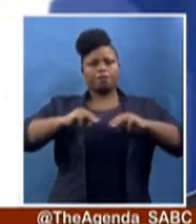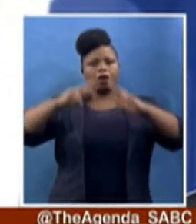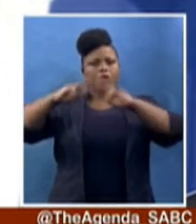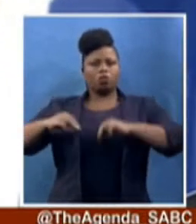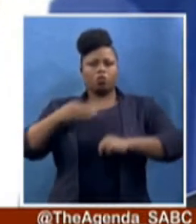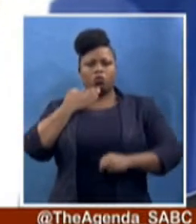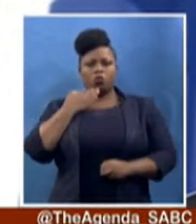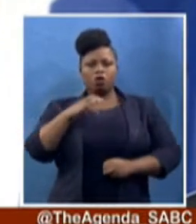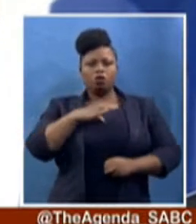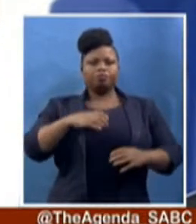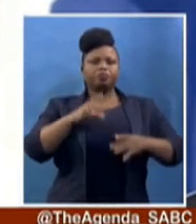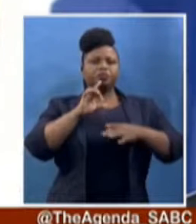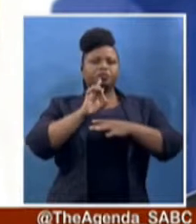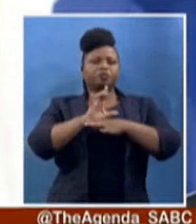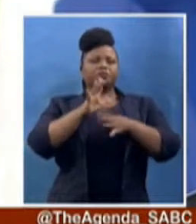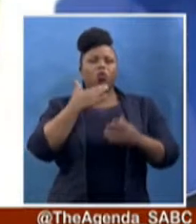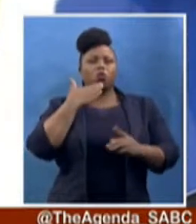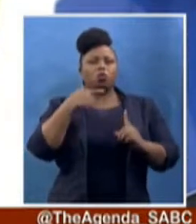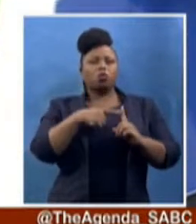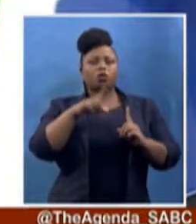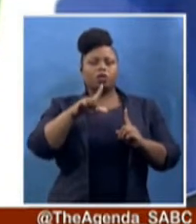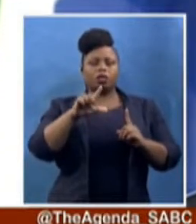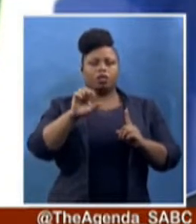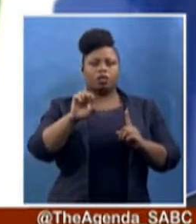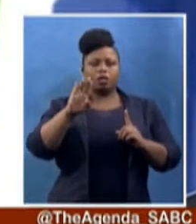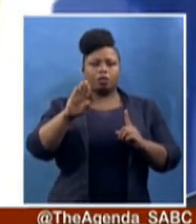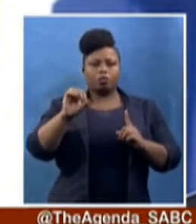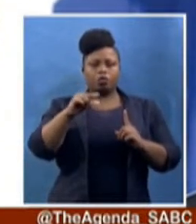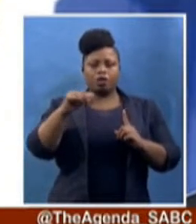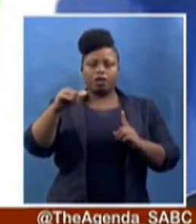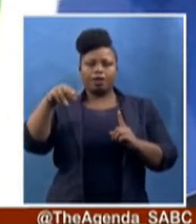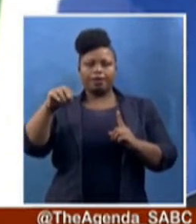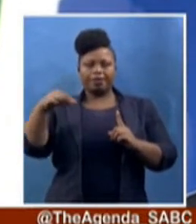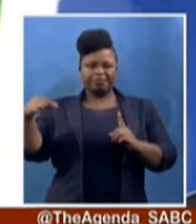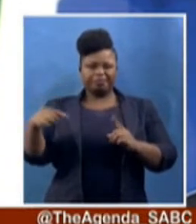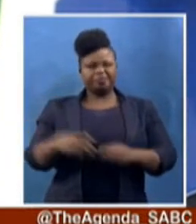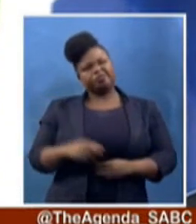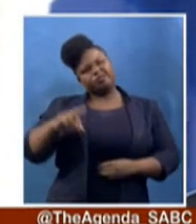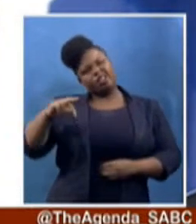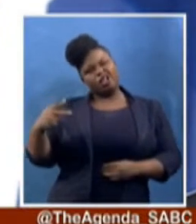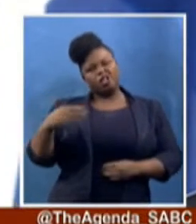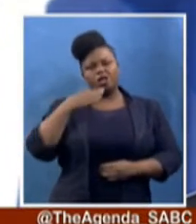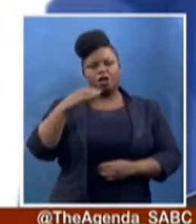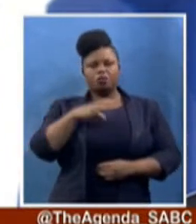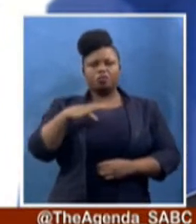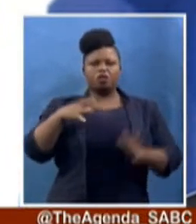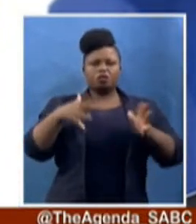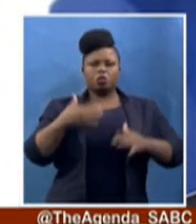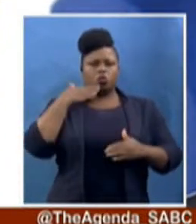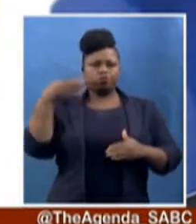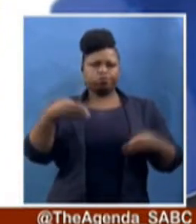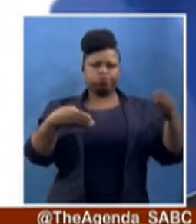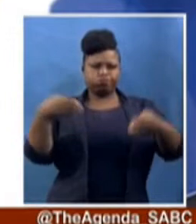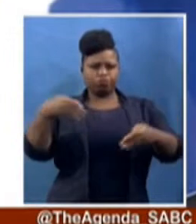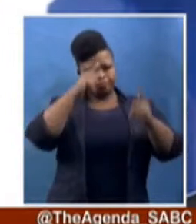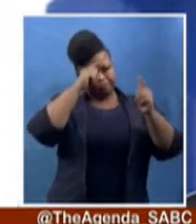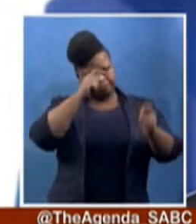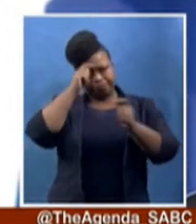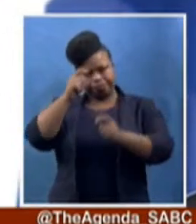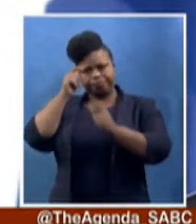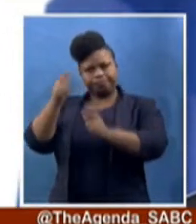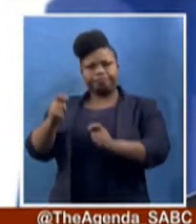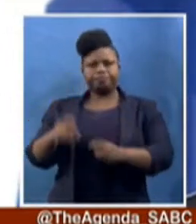as well as other councillors who are in our midst, members of the provincial